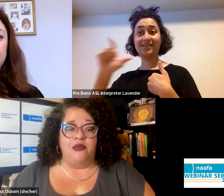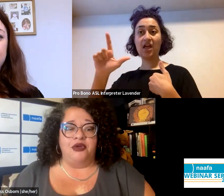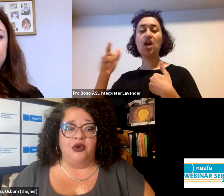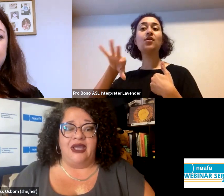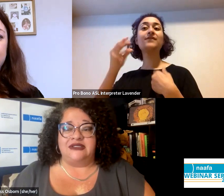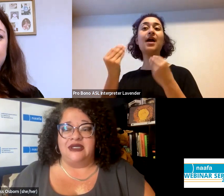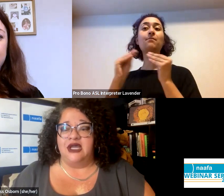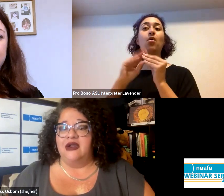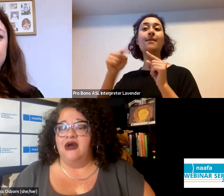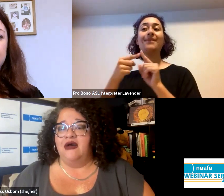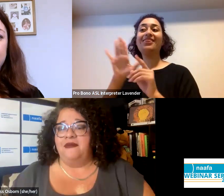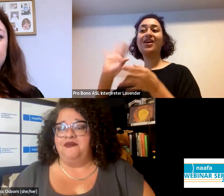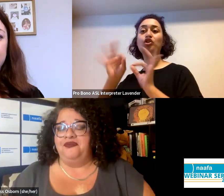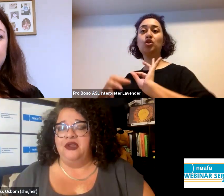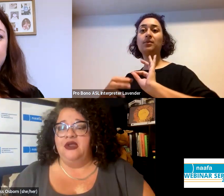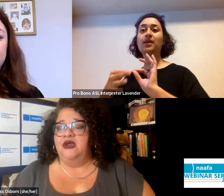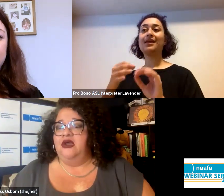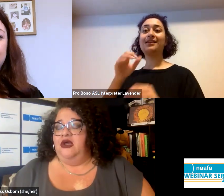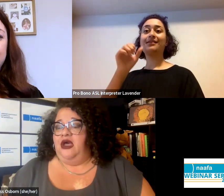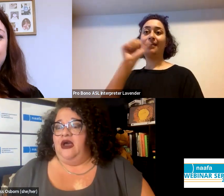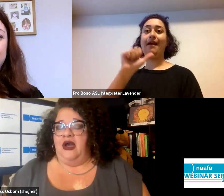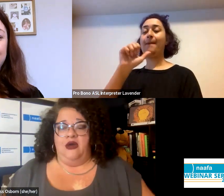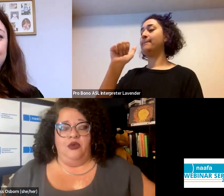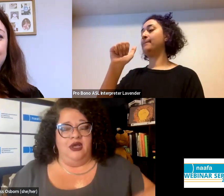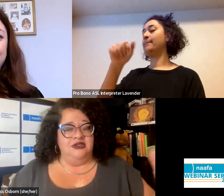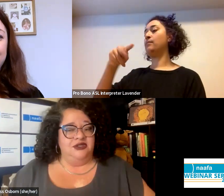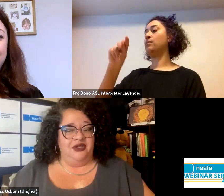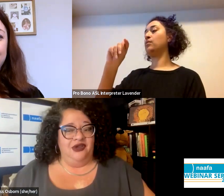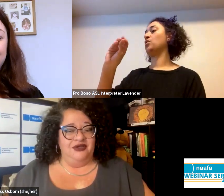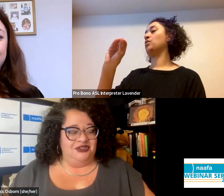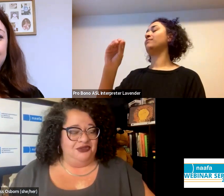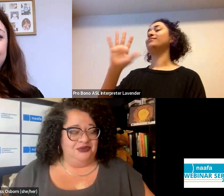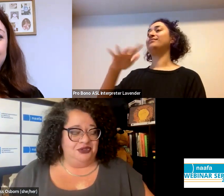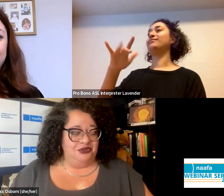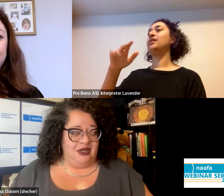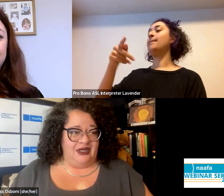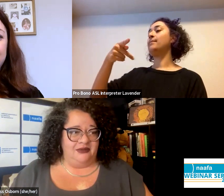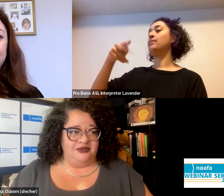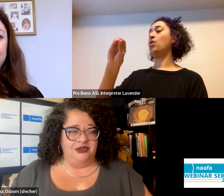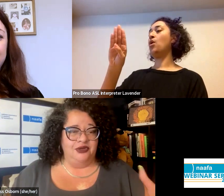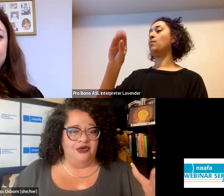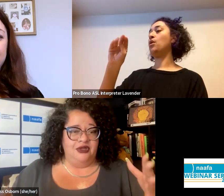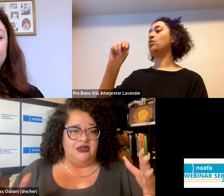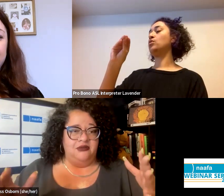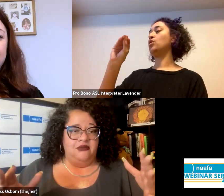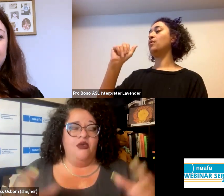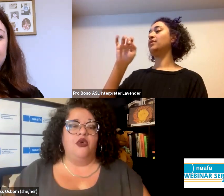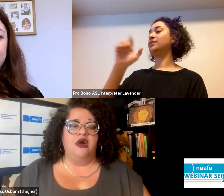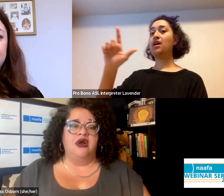them at probonoasl.com. We also encourage you to